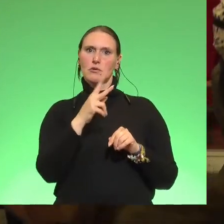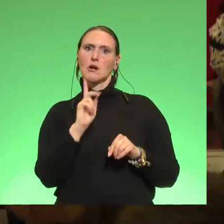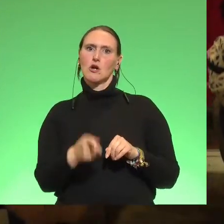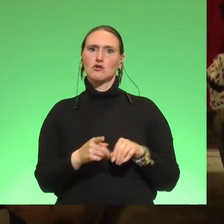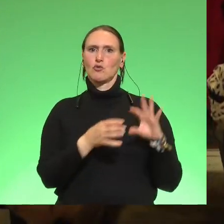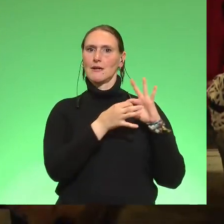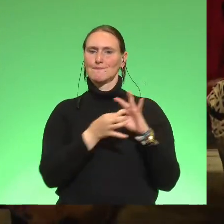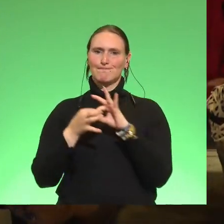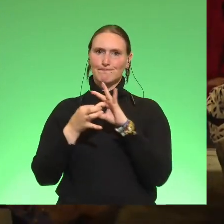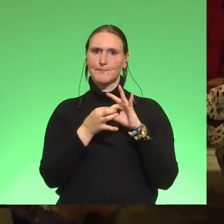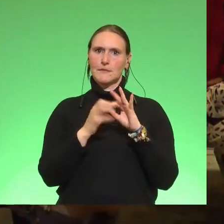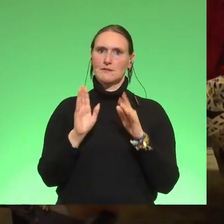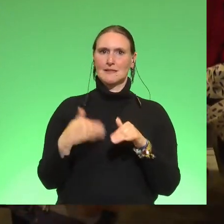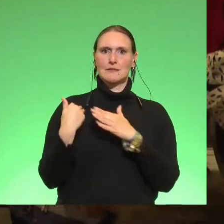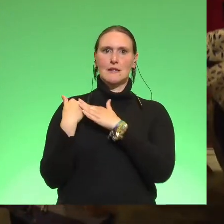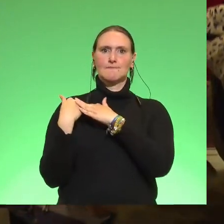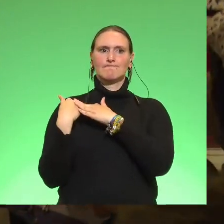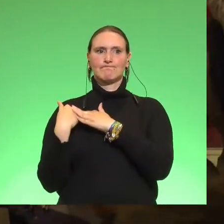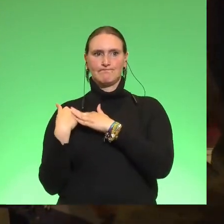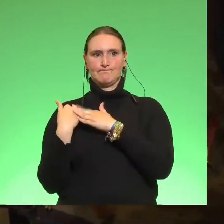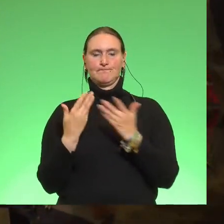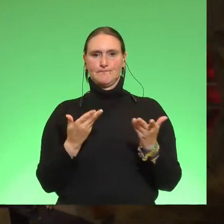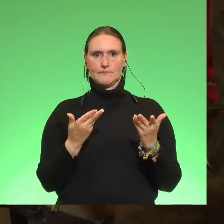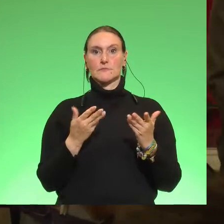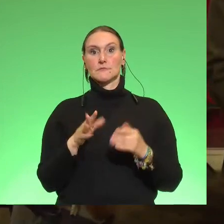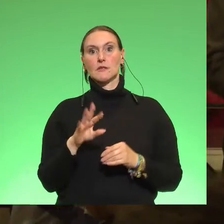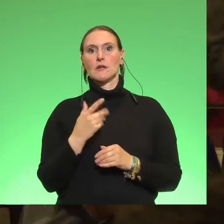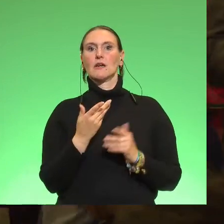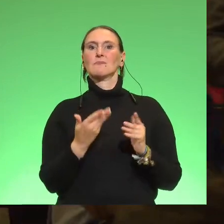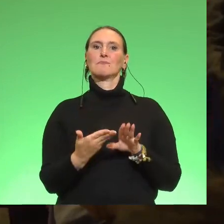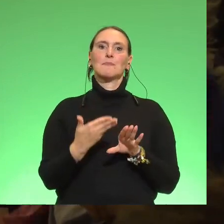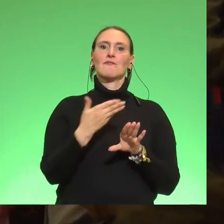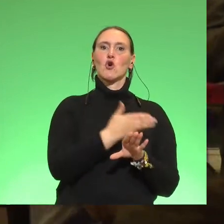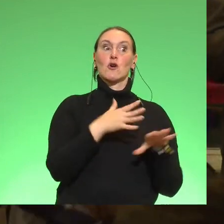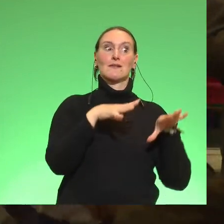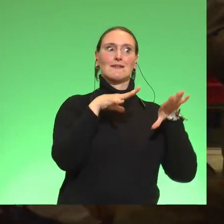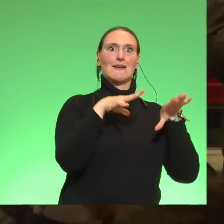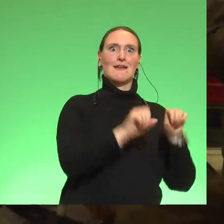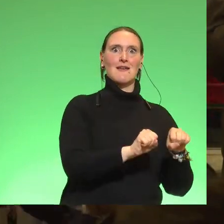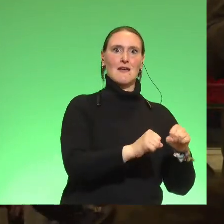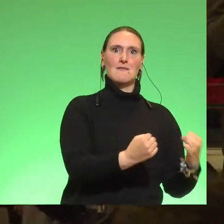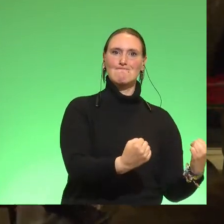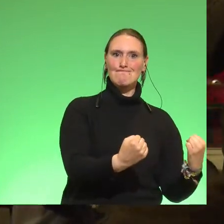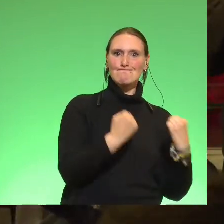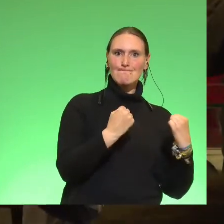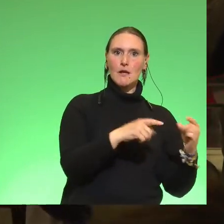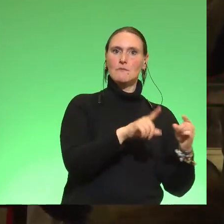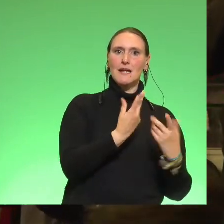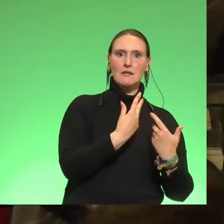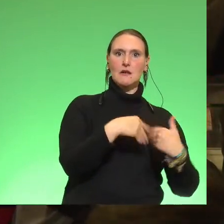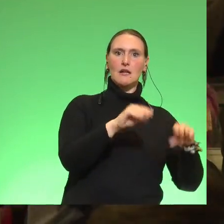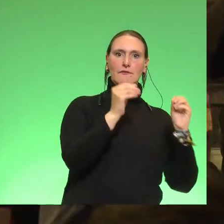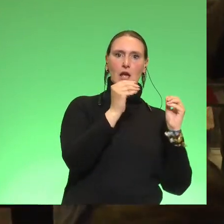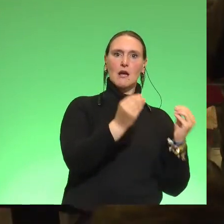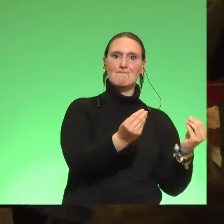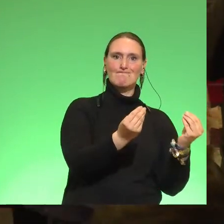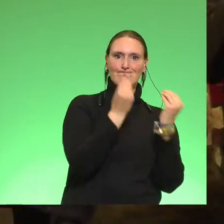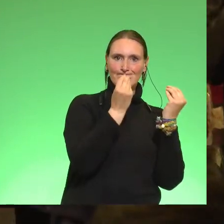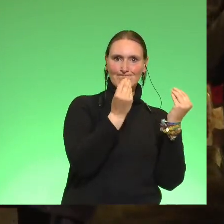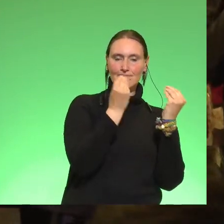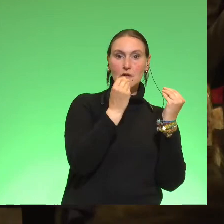responsibility as it is being taught inside the empire. Mm-hmm. And I don't know, maybe you